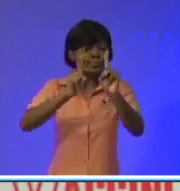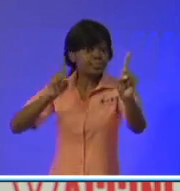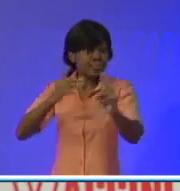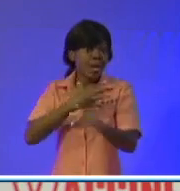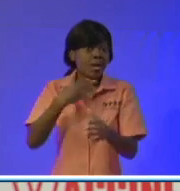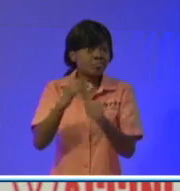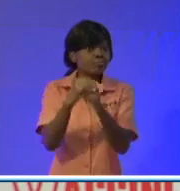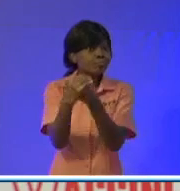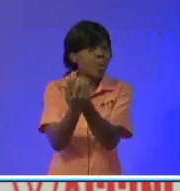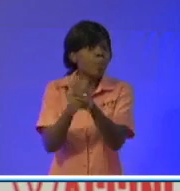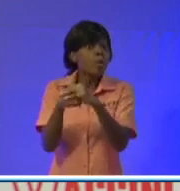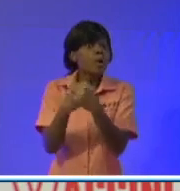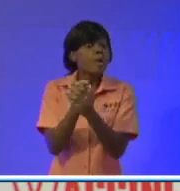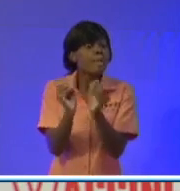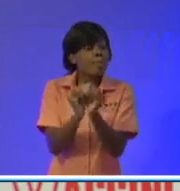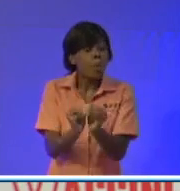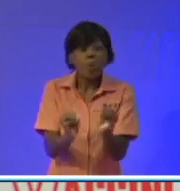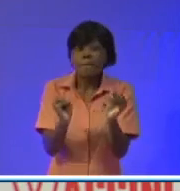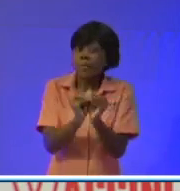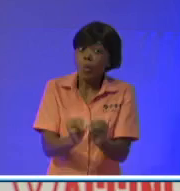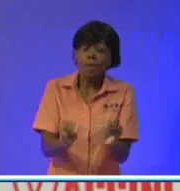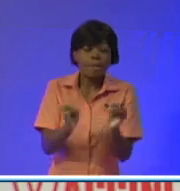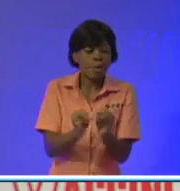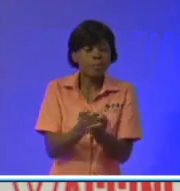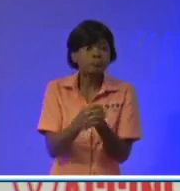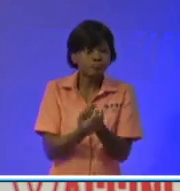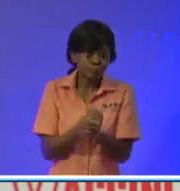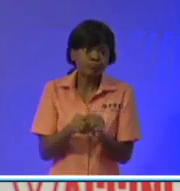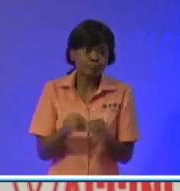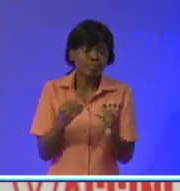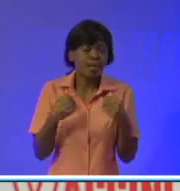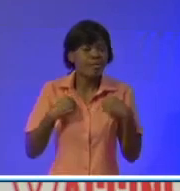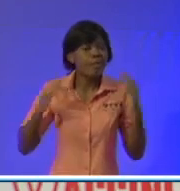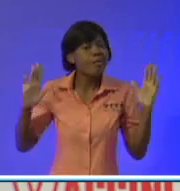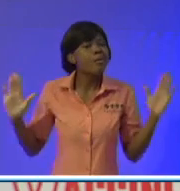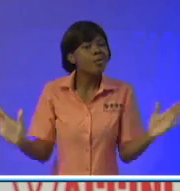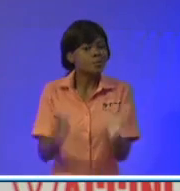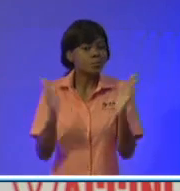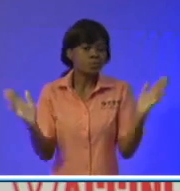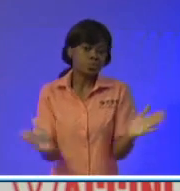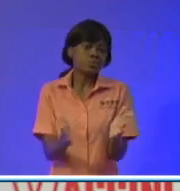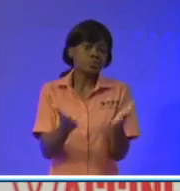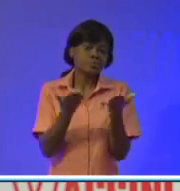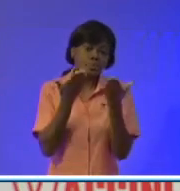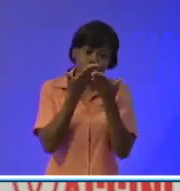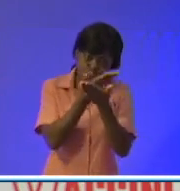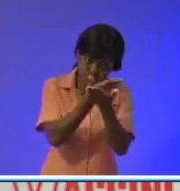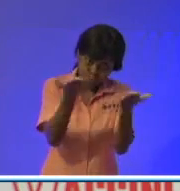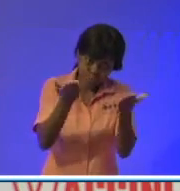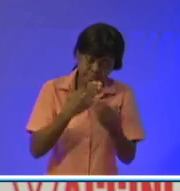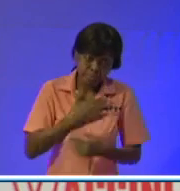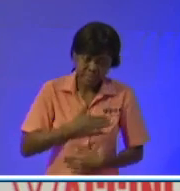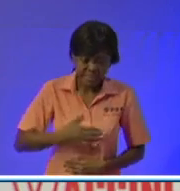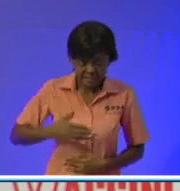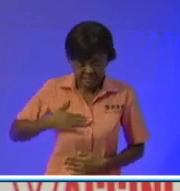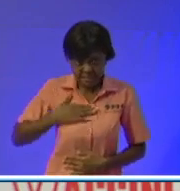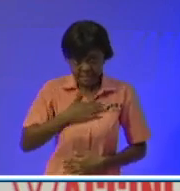of congregation, of meeting and greeting people to be even more